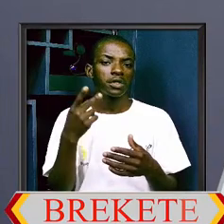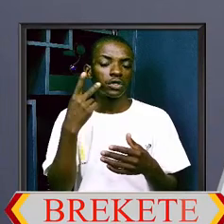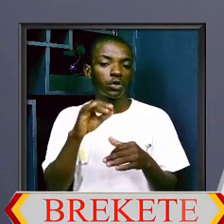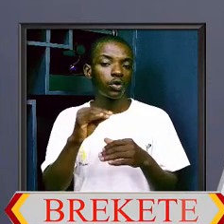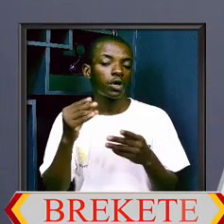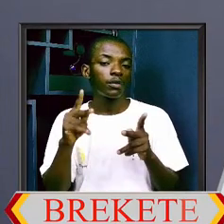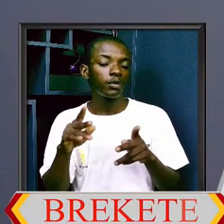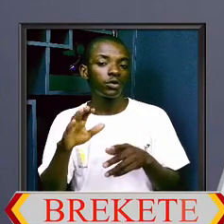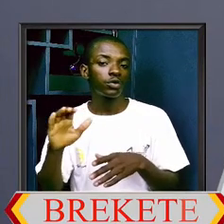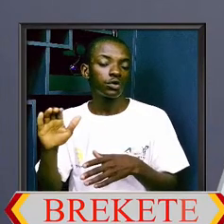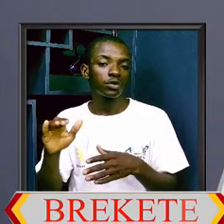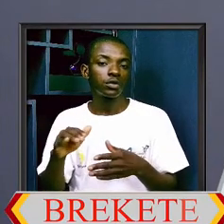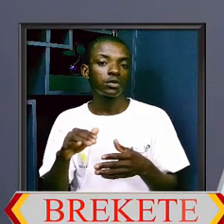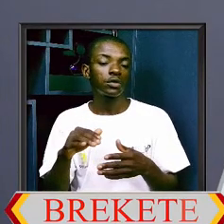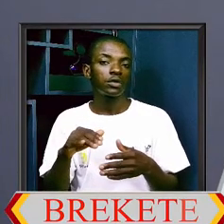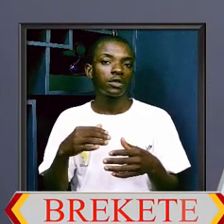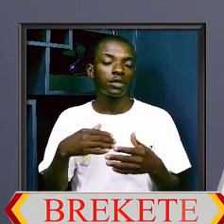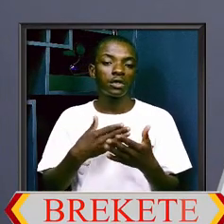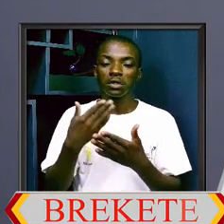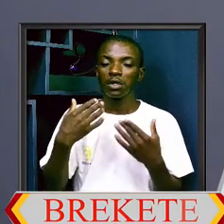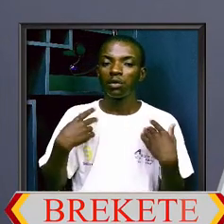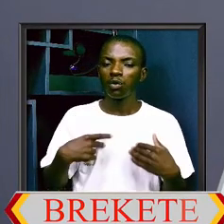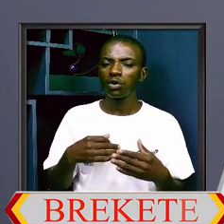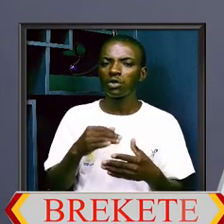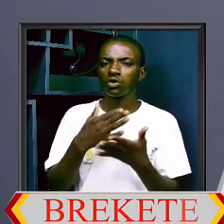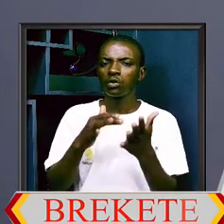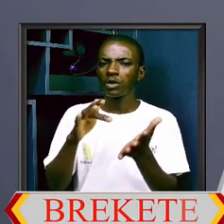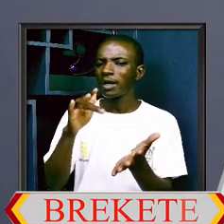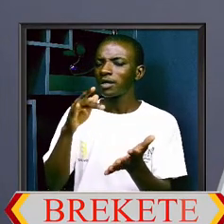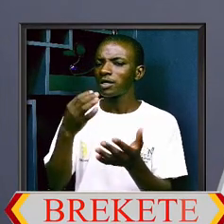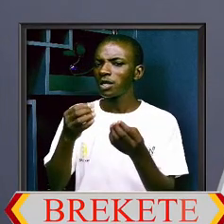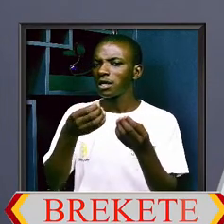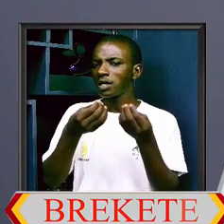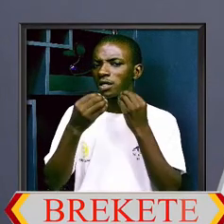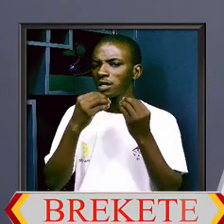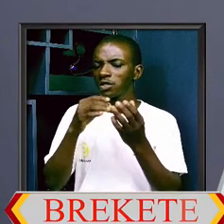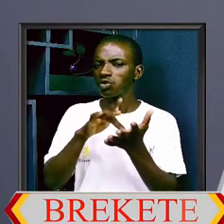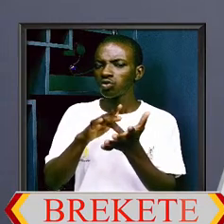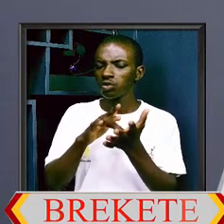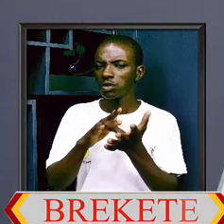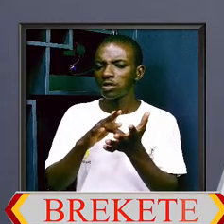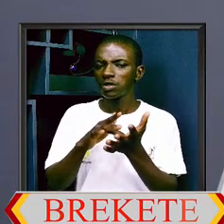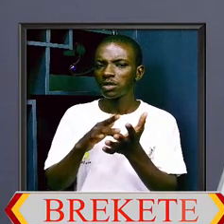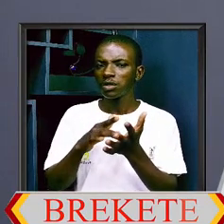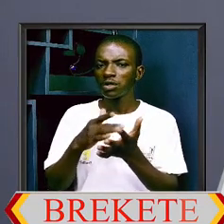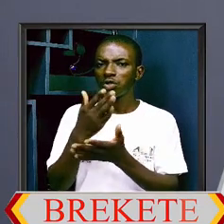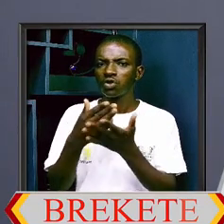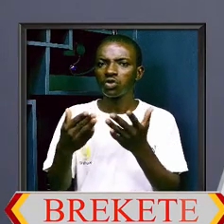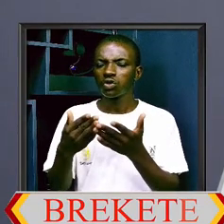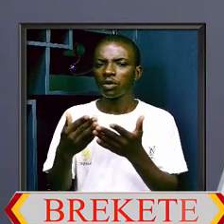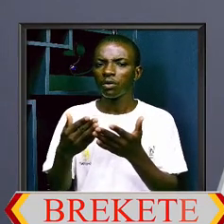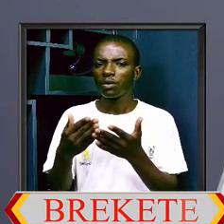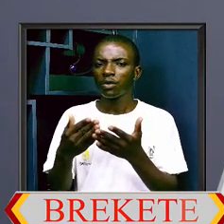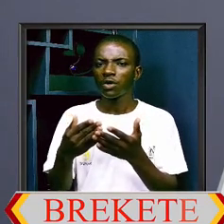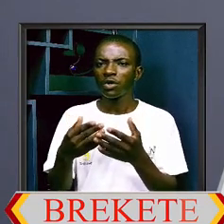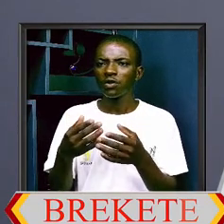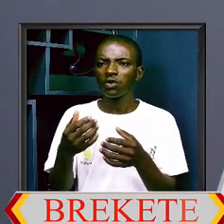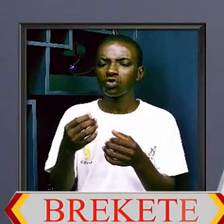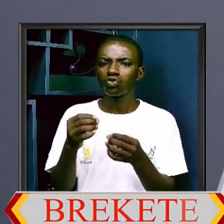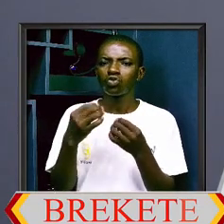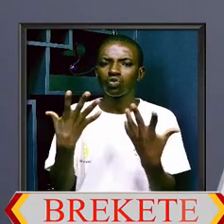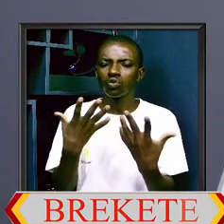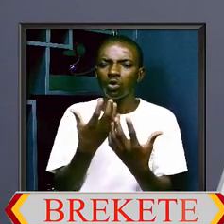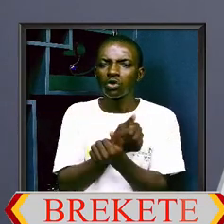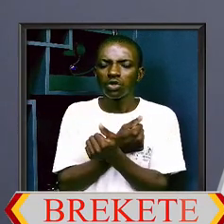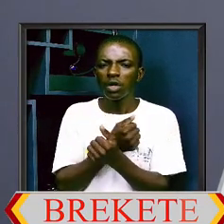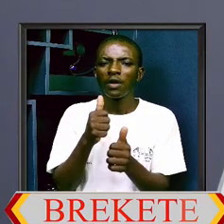them some of these boys where they do drugs some of them now over pampering by their parents